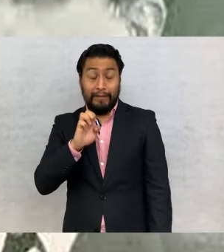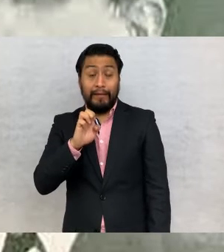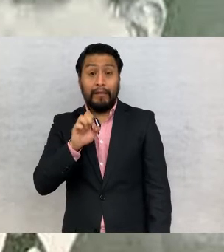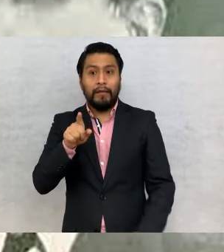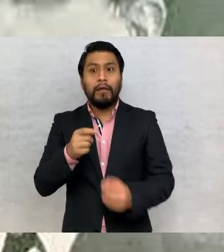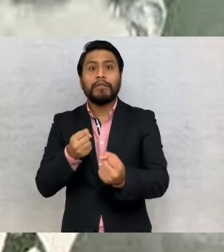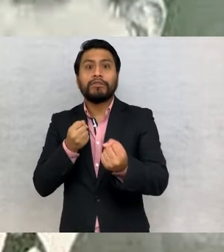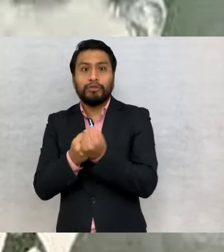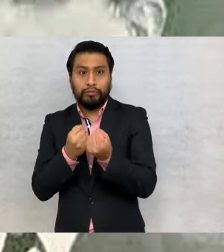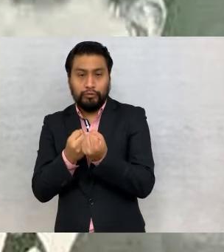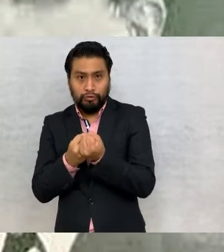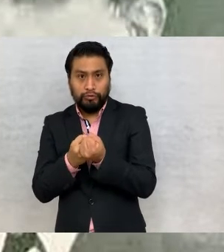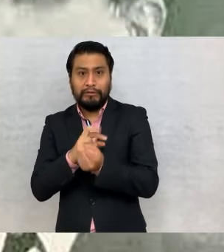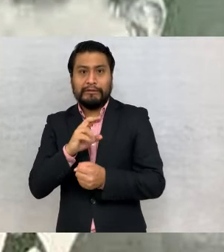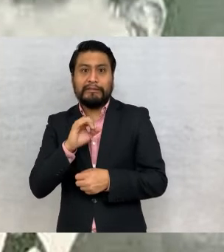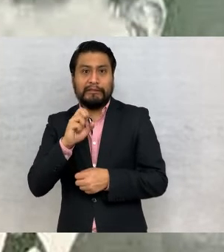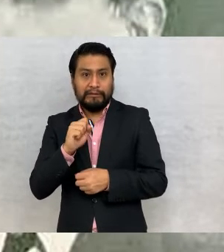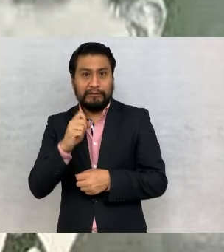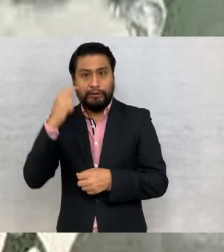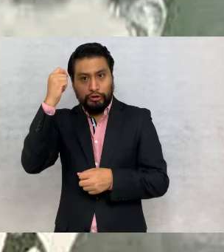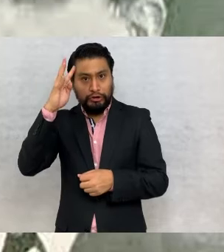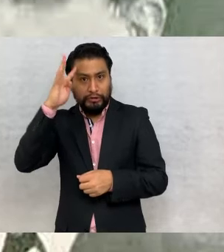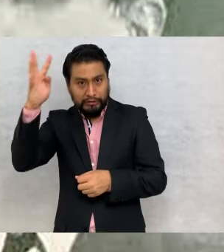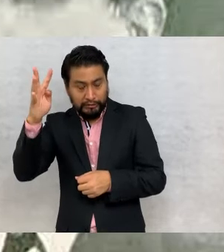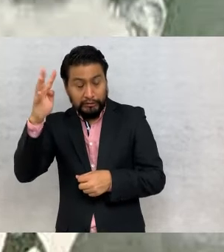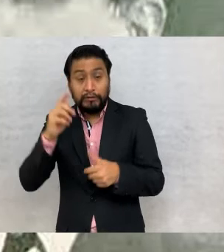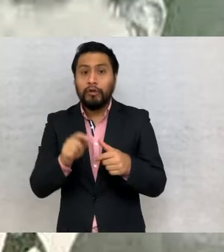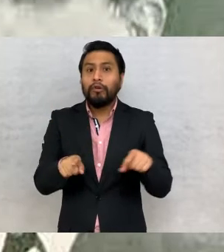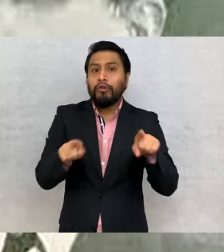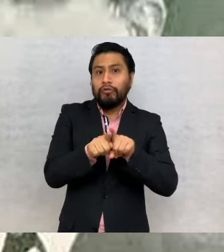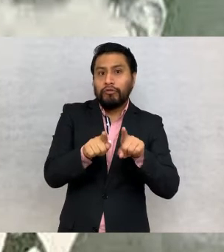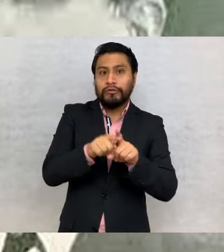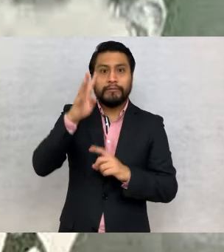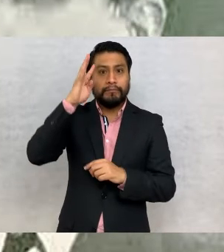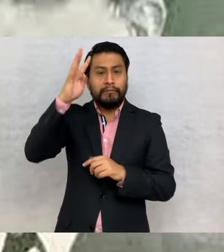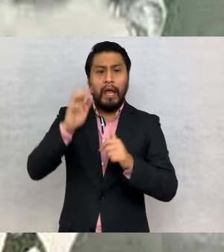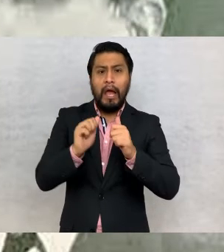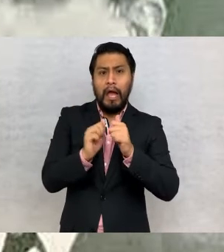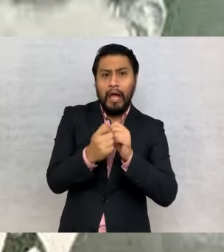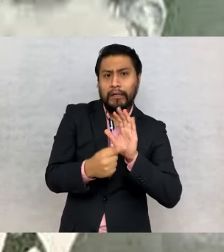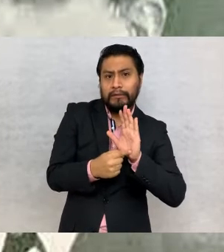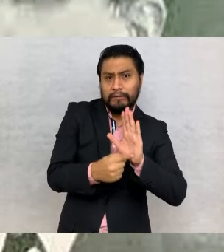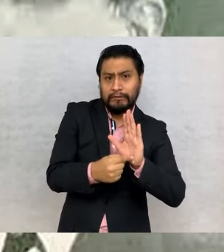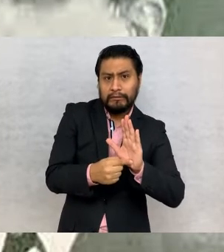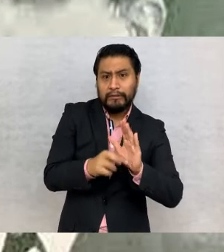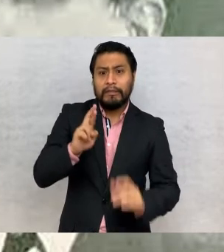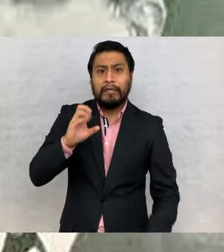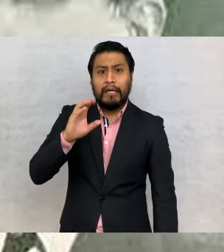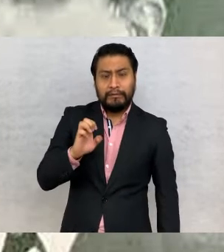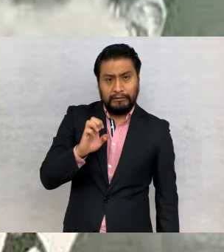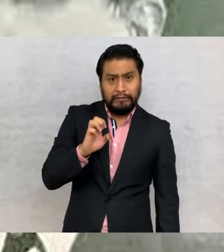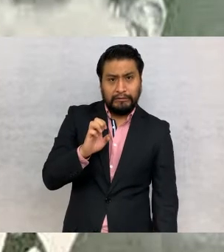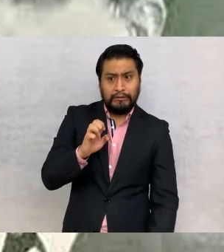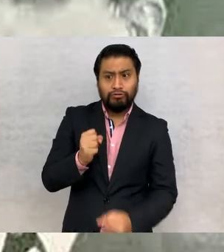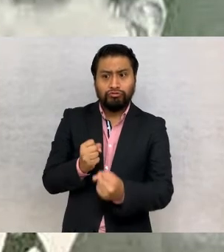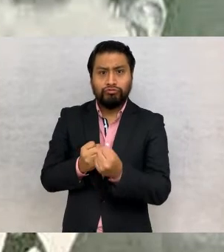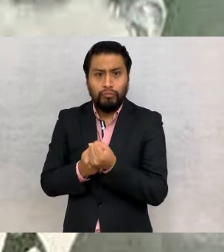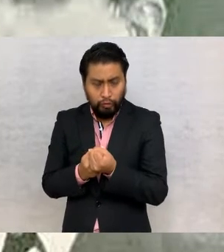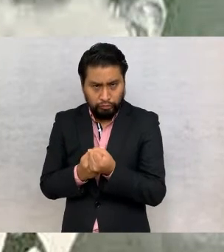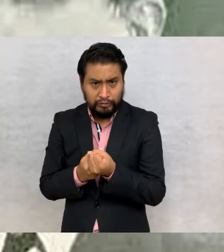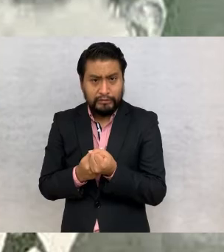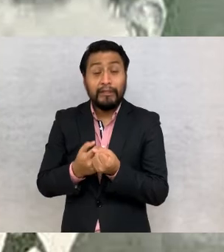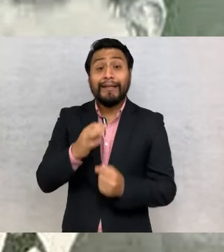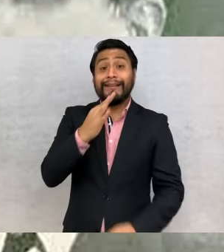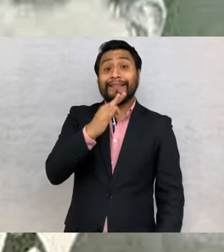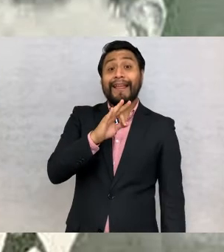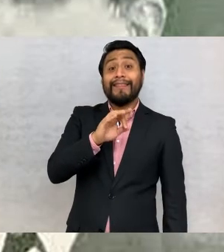of racist theories and one of the ideologues of the Manifesto of the Race, issued in 1938